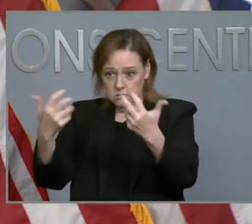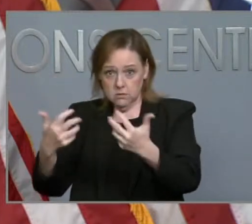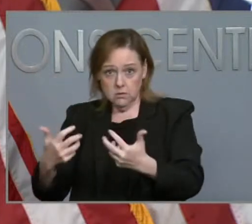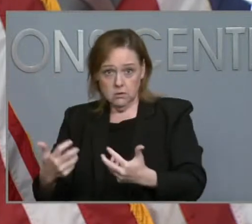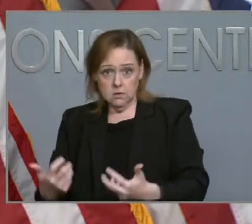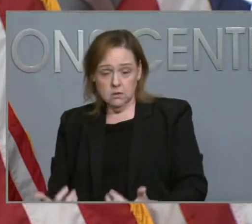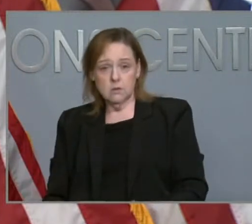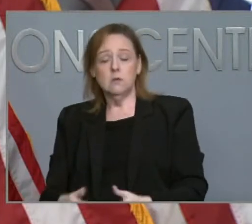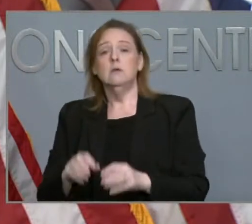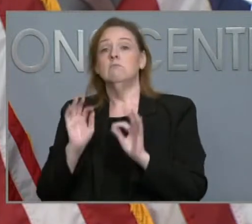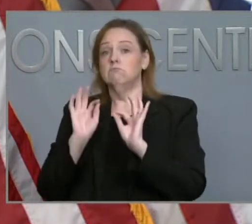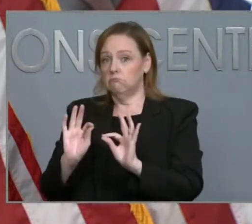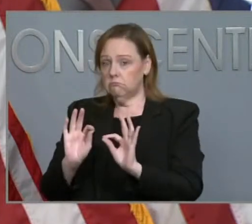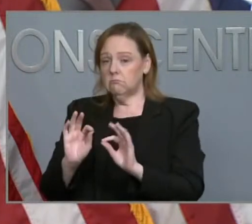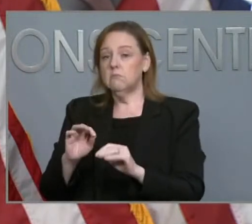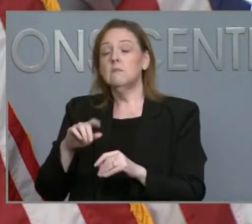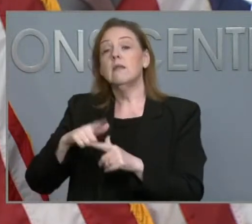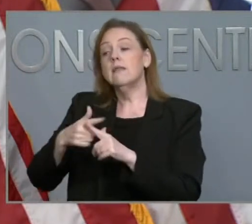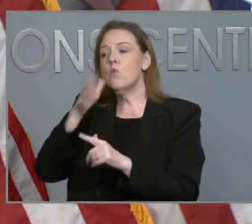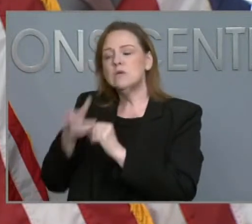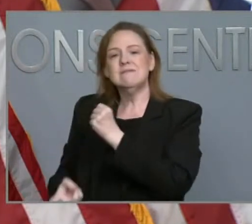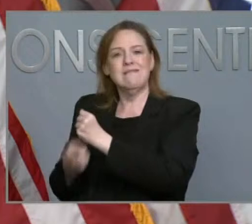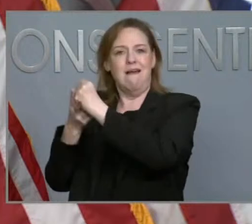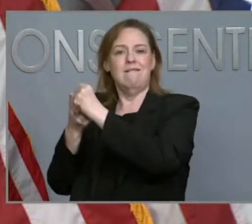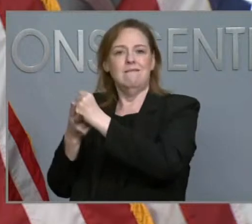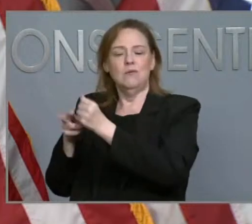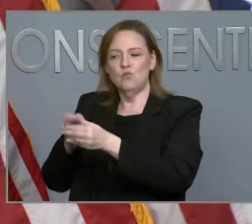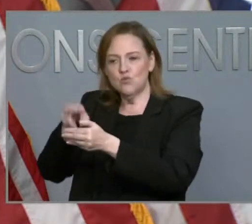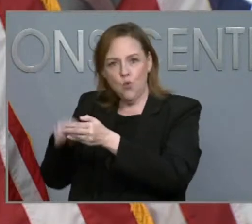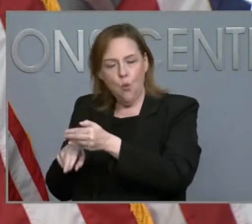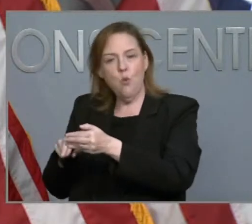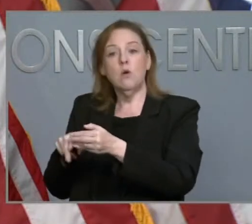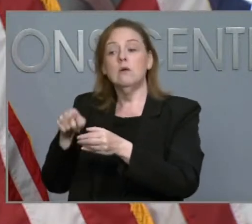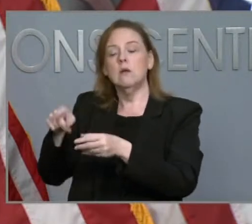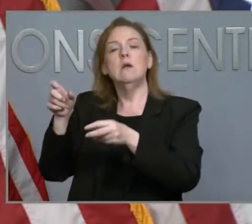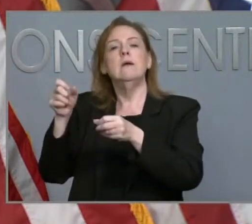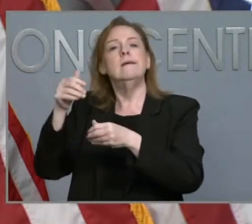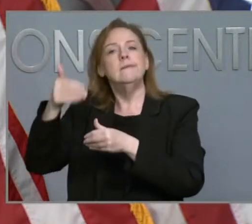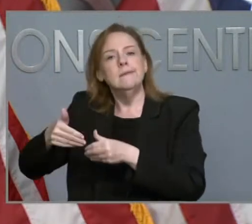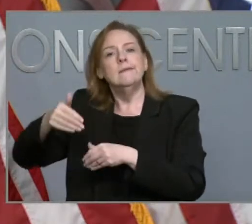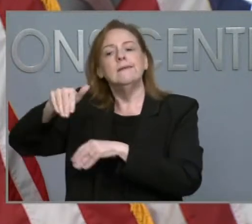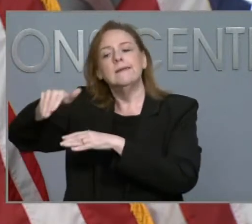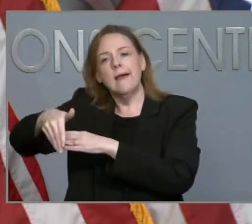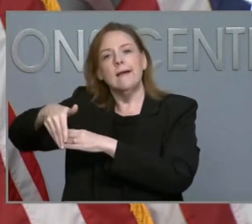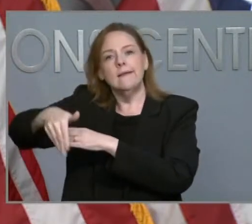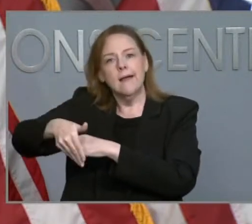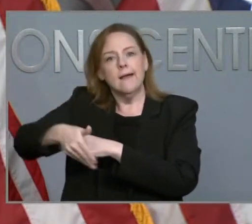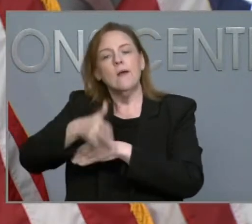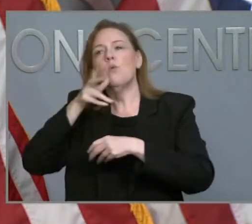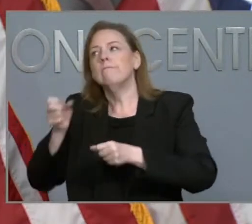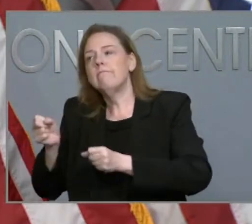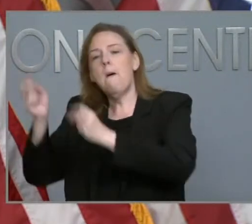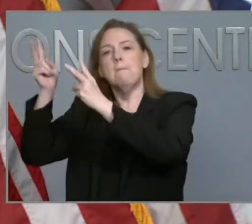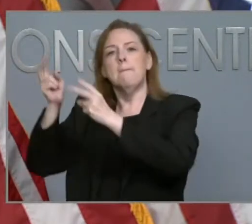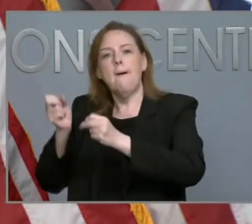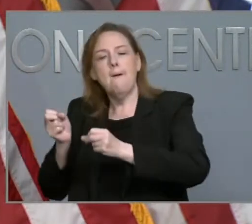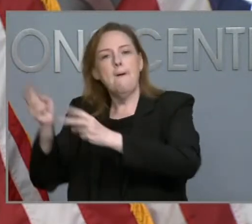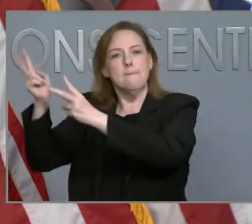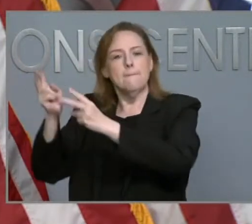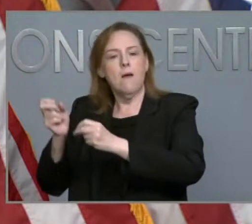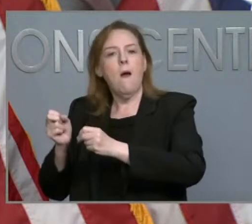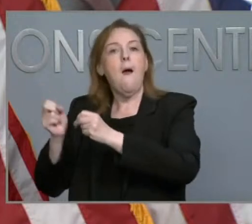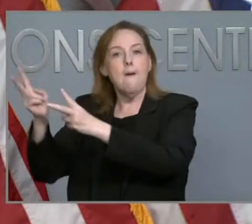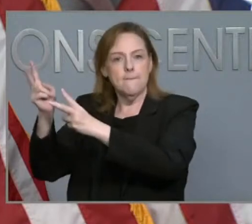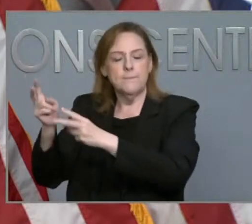that. They will then save those results and do uploads periodically on new flash drives. They take